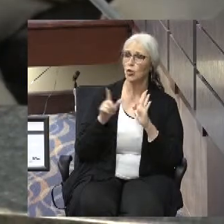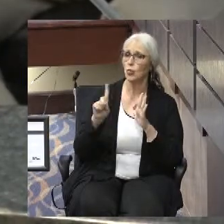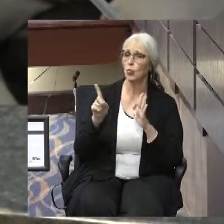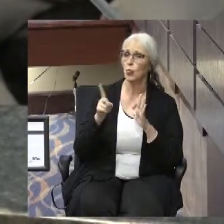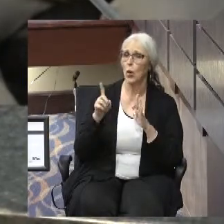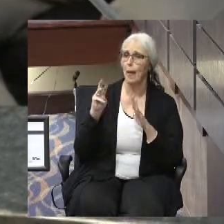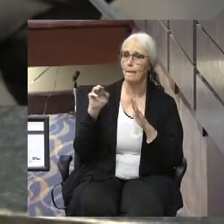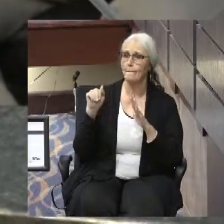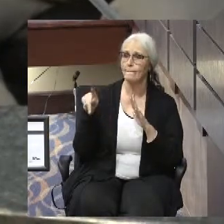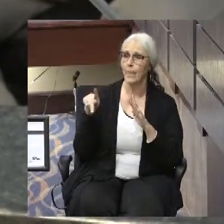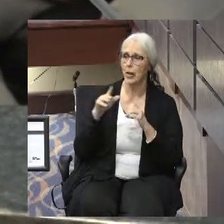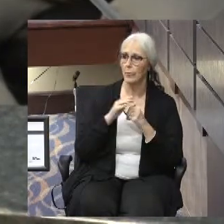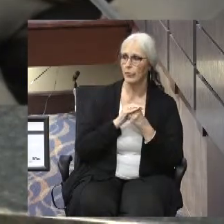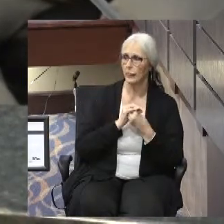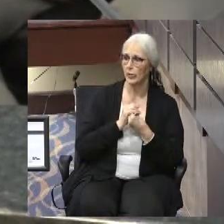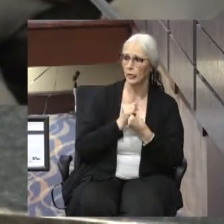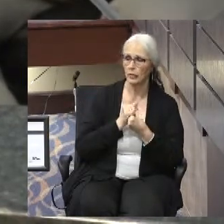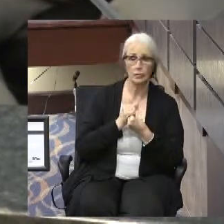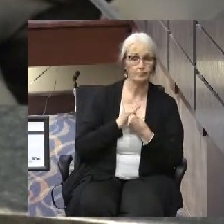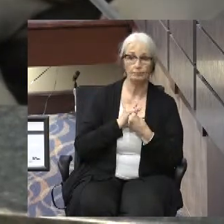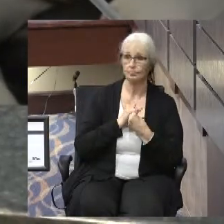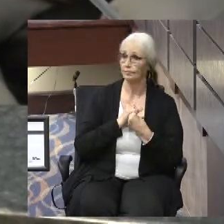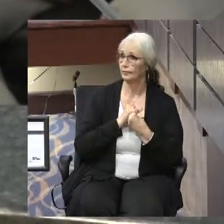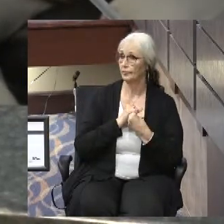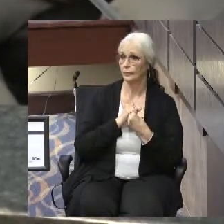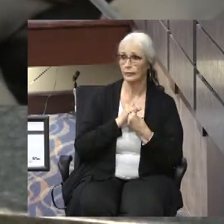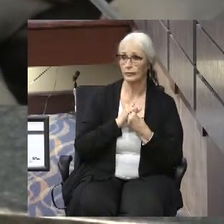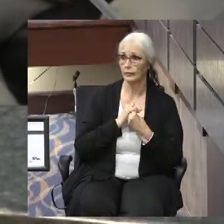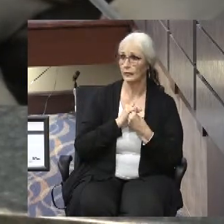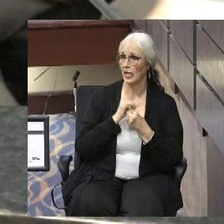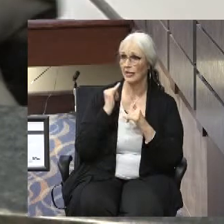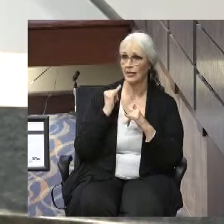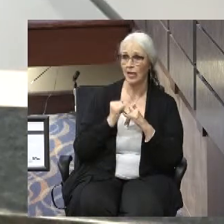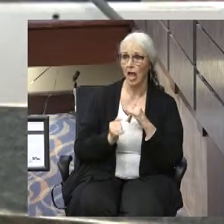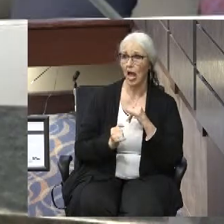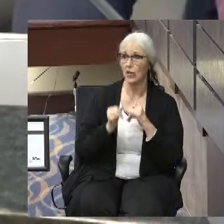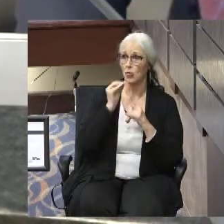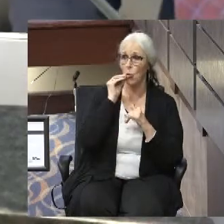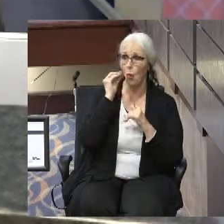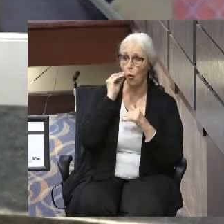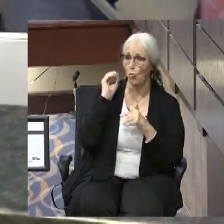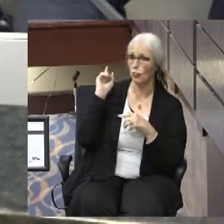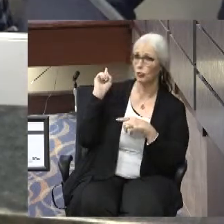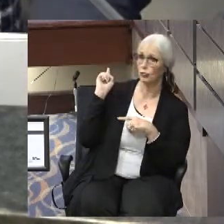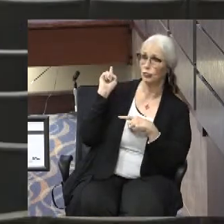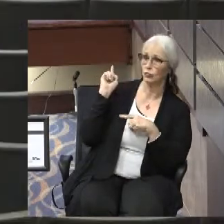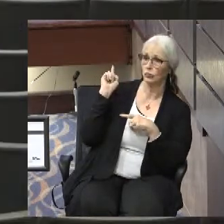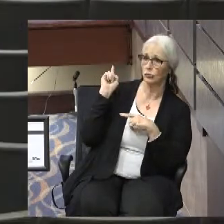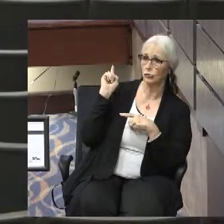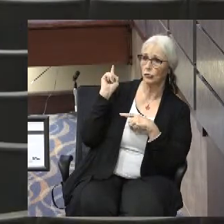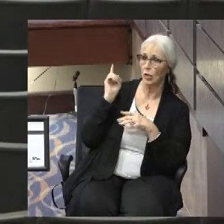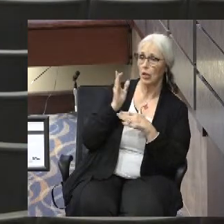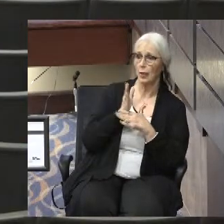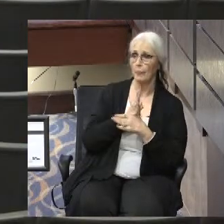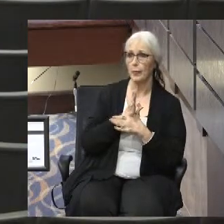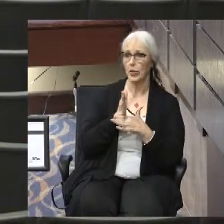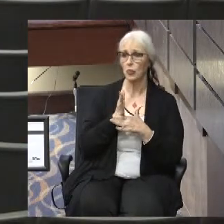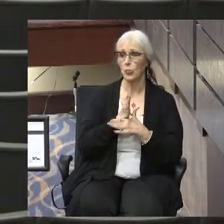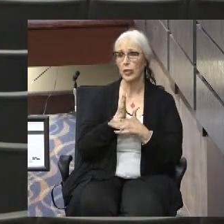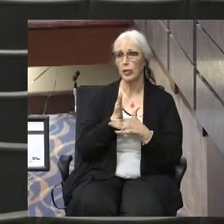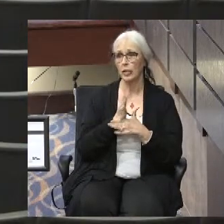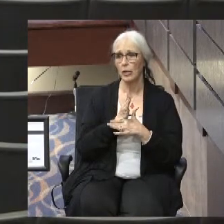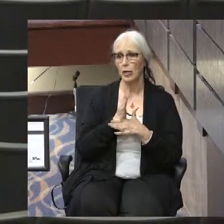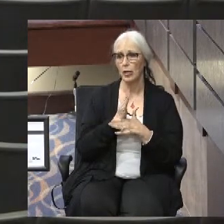I couldn't. Here. Ma'am, this is actually the last home that was there. It's in between,